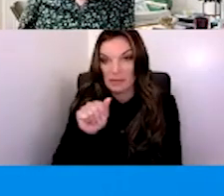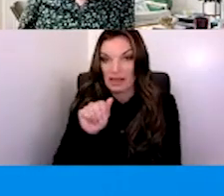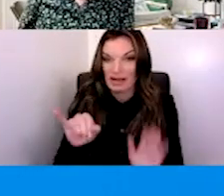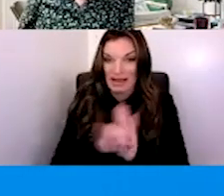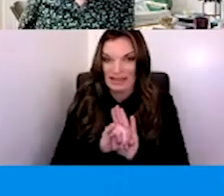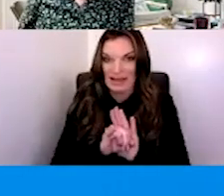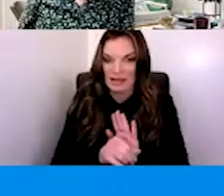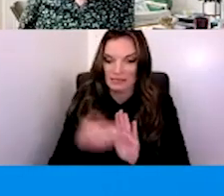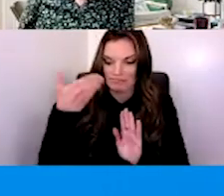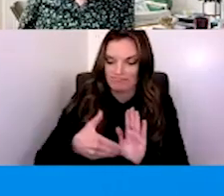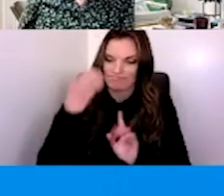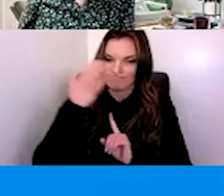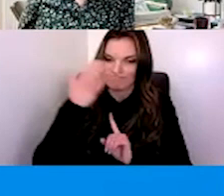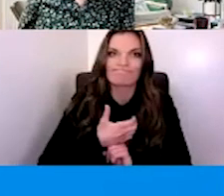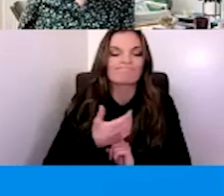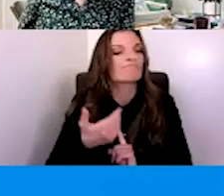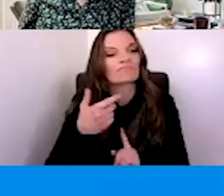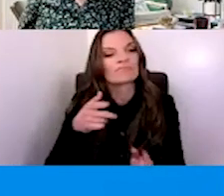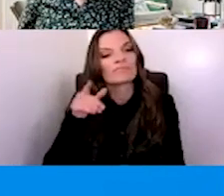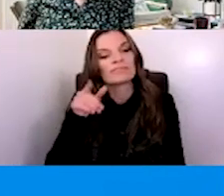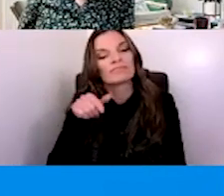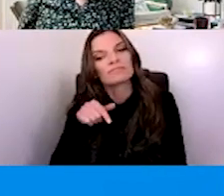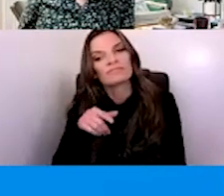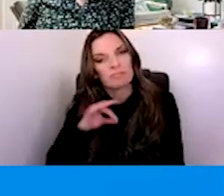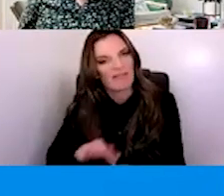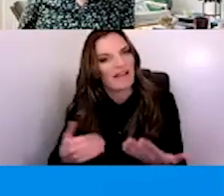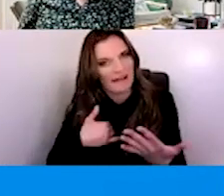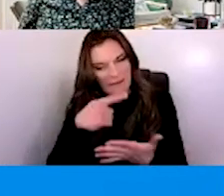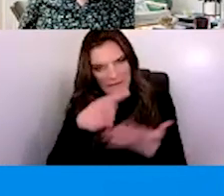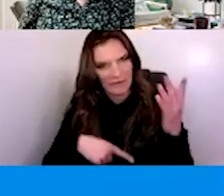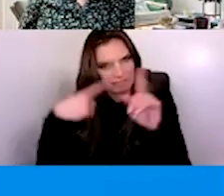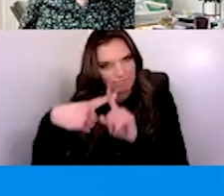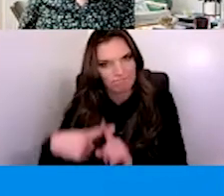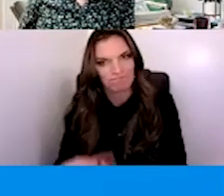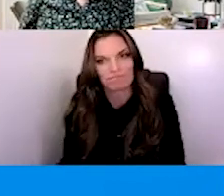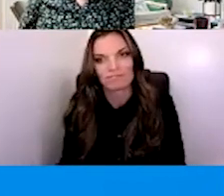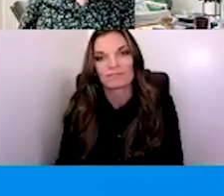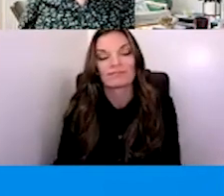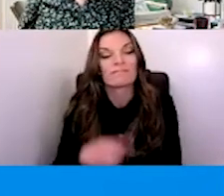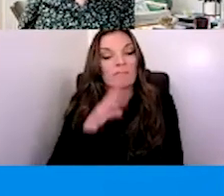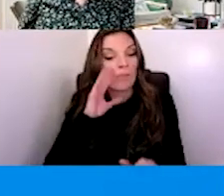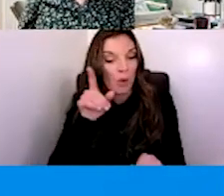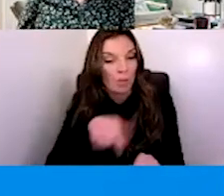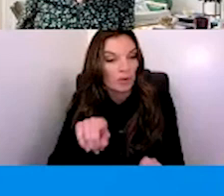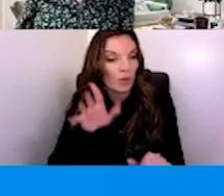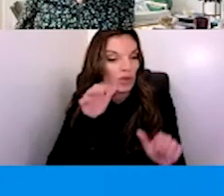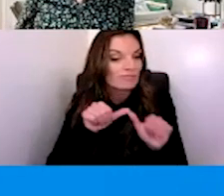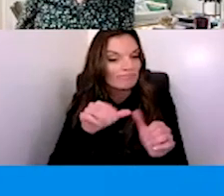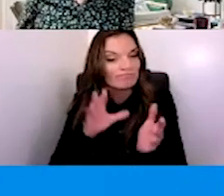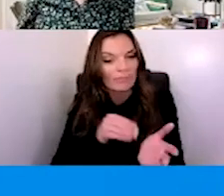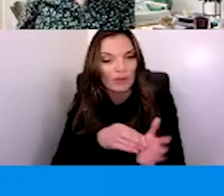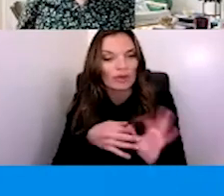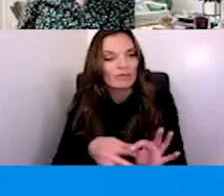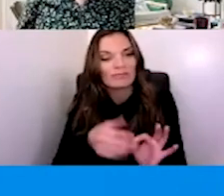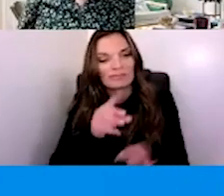think about that as you um, read and learn about disability, which I hope you all do. Um,